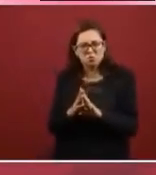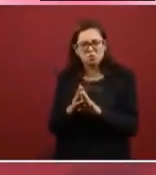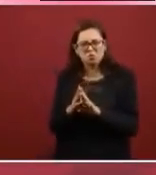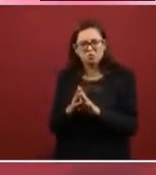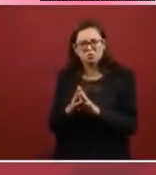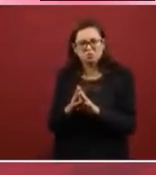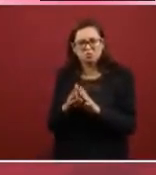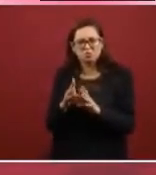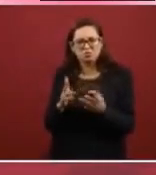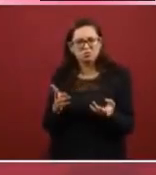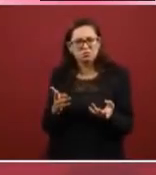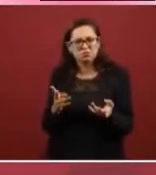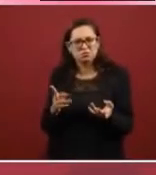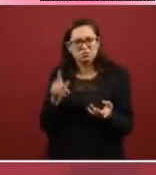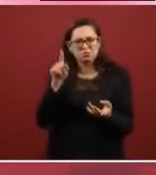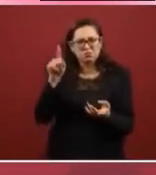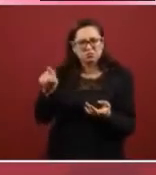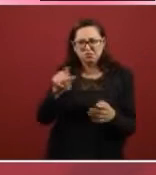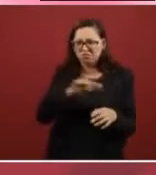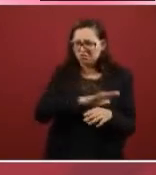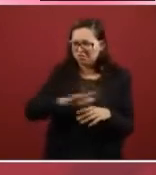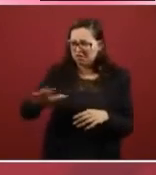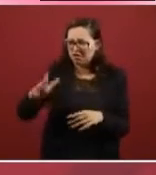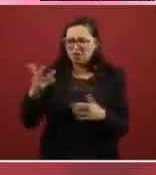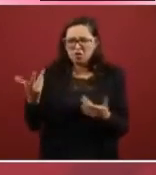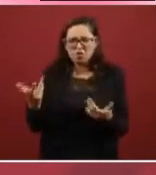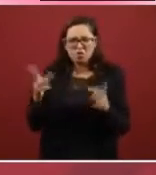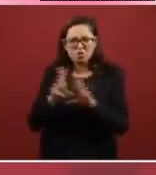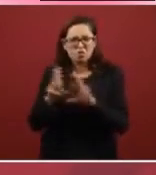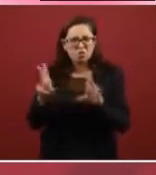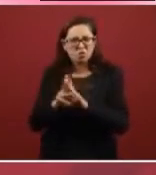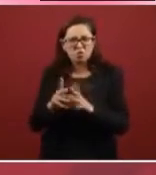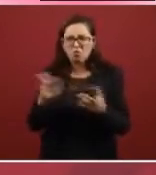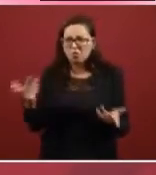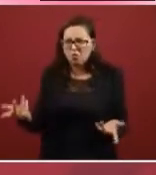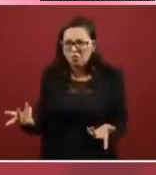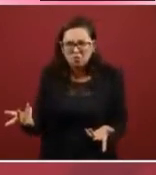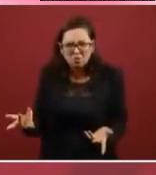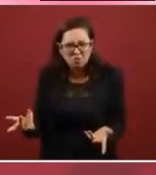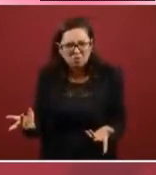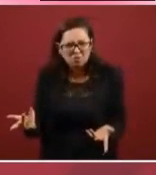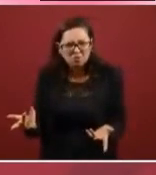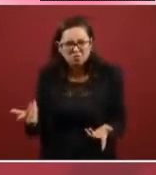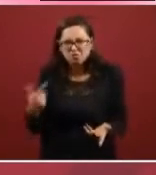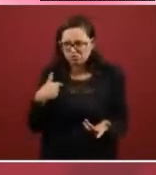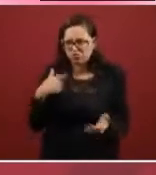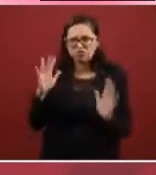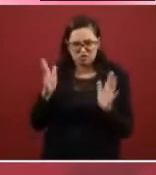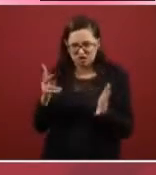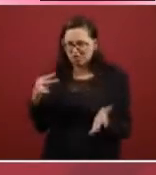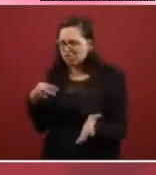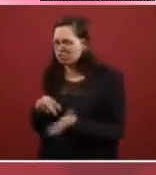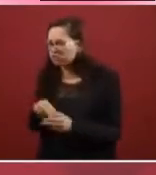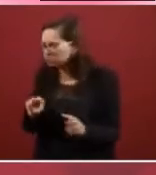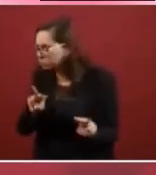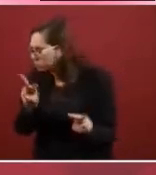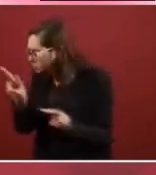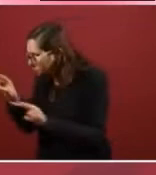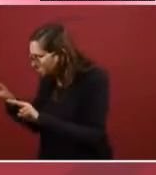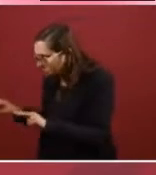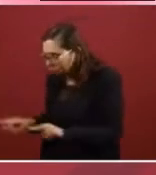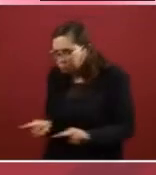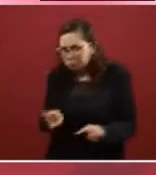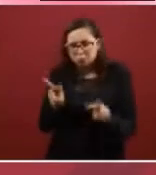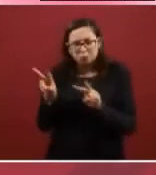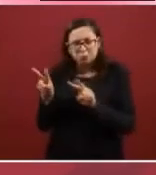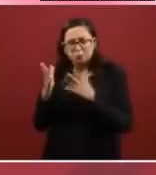What do you mean? Guadalupe Tepeyac. Claro que ni pregunté. Of course I didn't. Pero es parte. That's part of the perception.